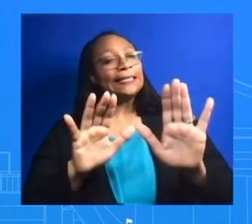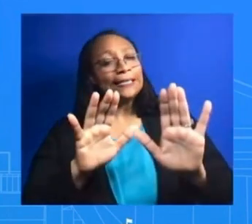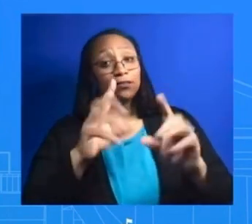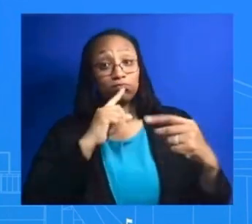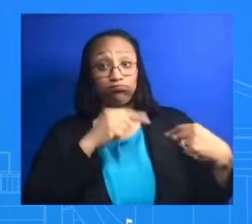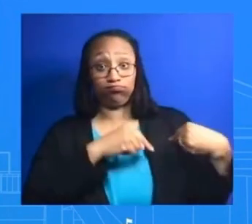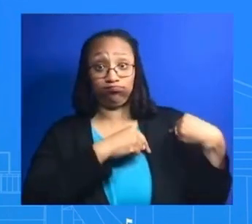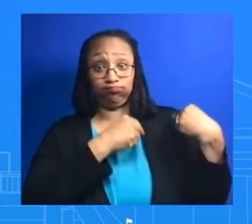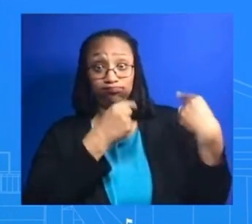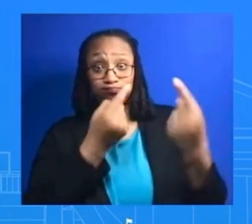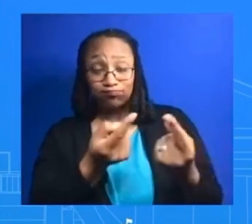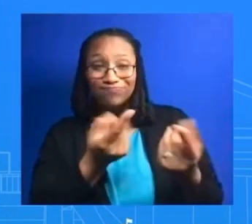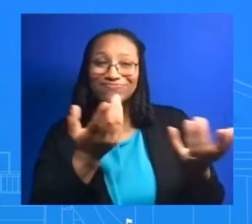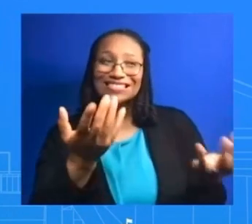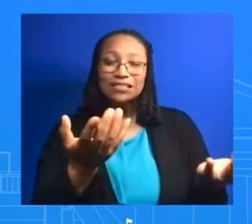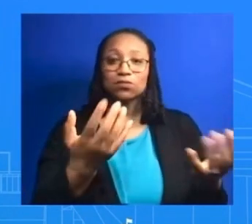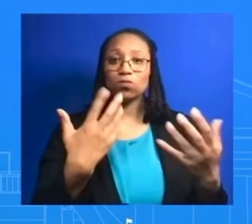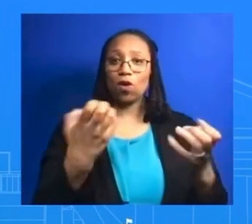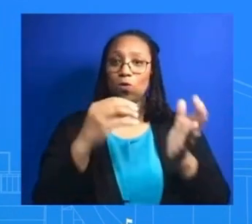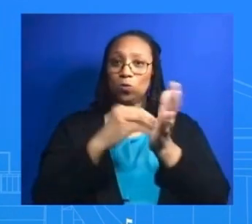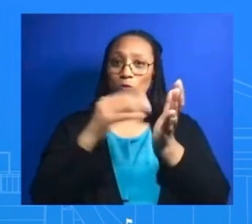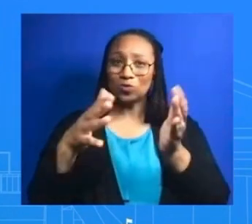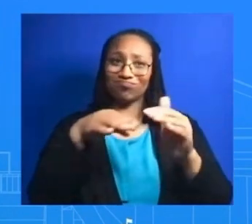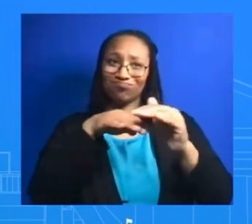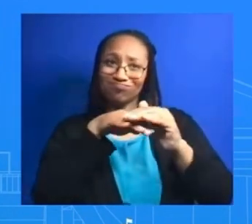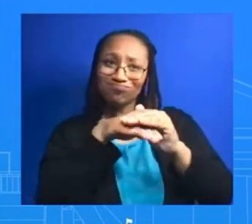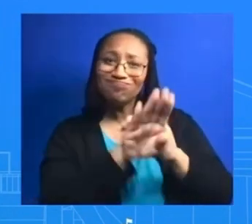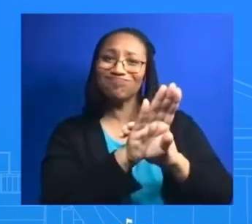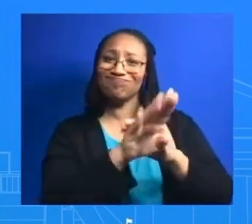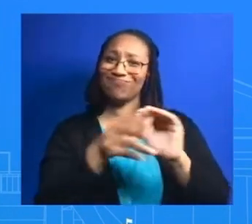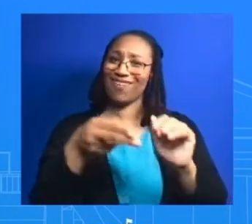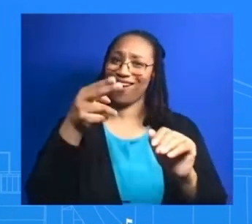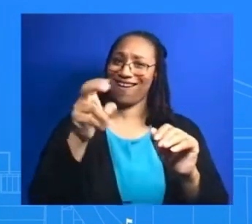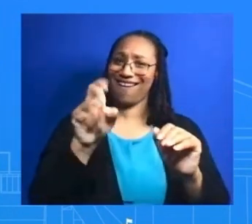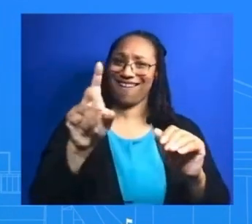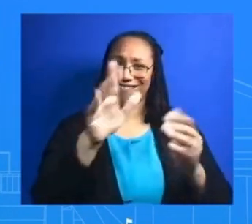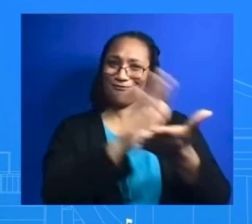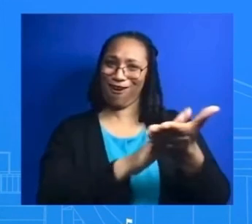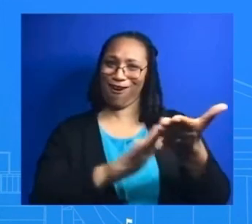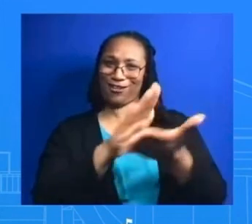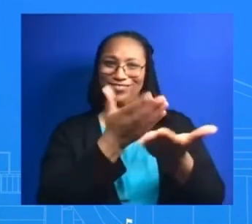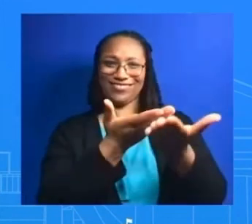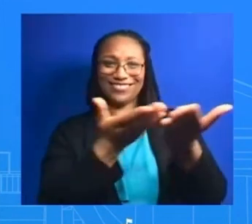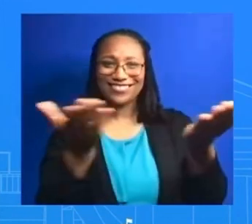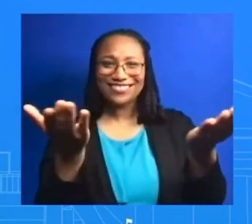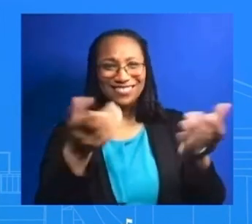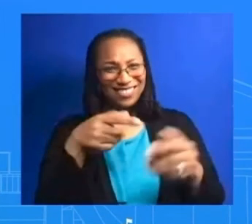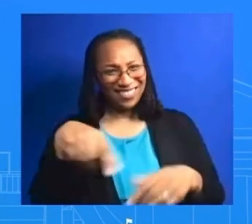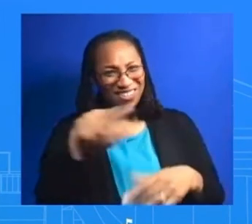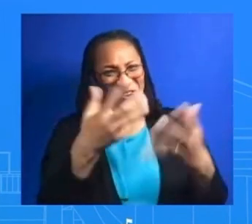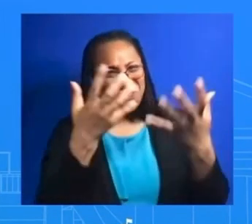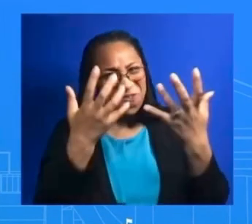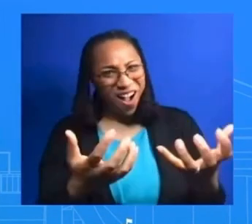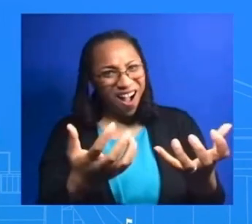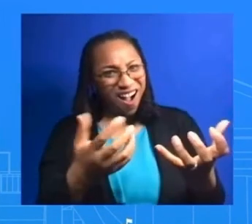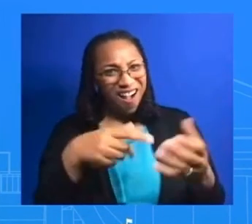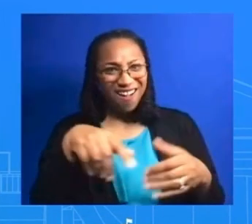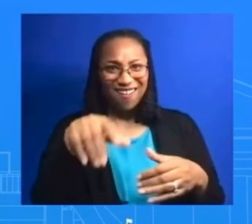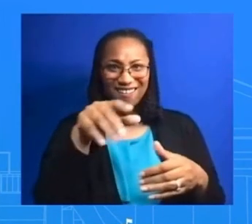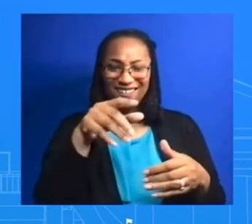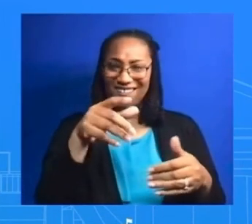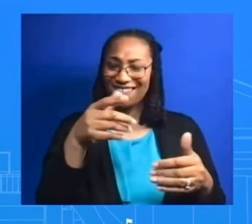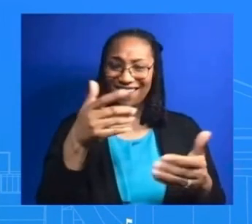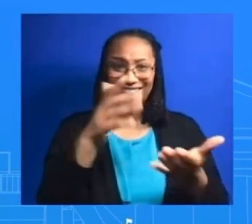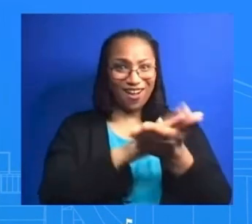making sure that higher education doesn't mean a lifetime of debt where people can't buy homes or have children. Are discouraged from being public